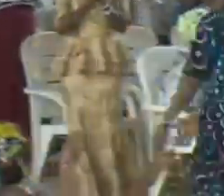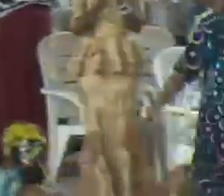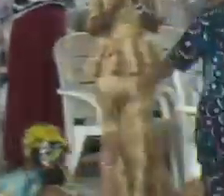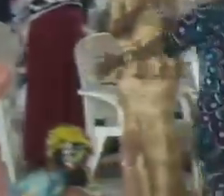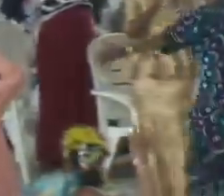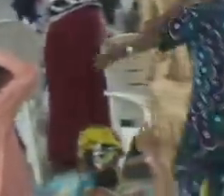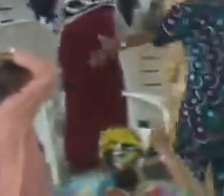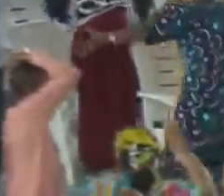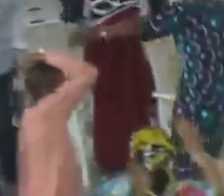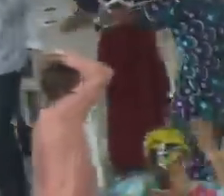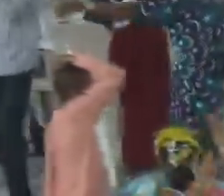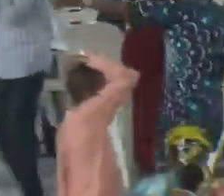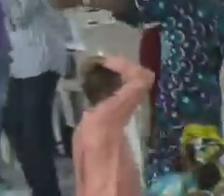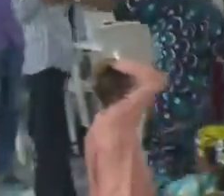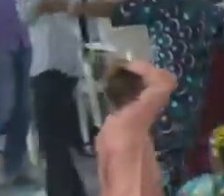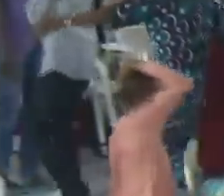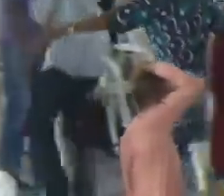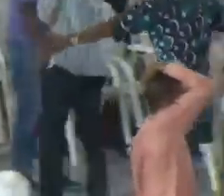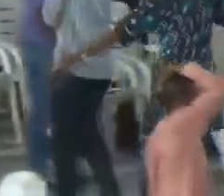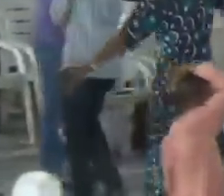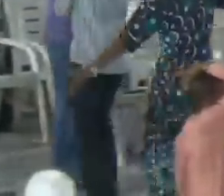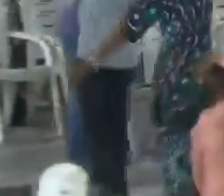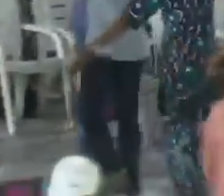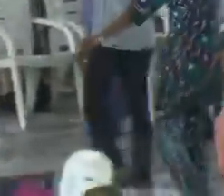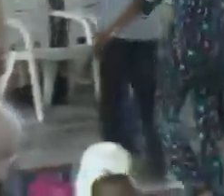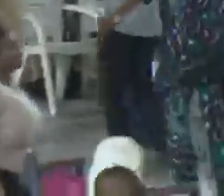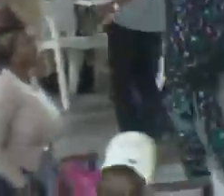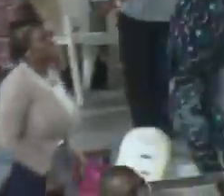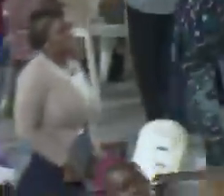glory. He deserves it.